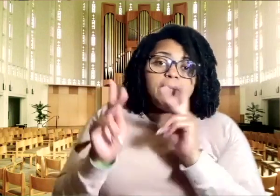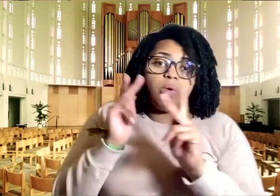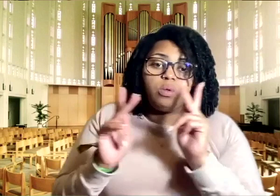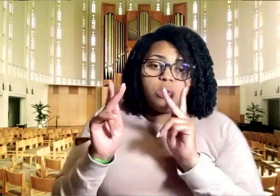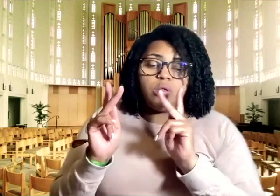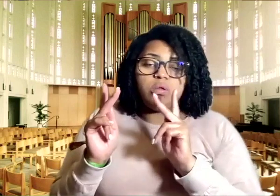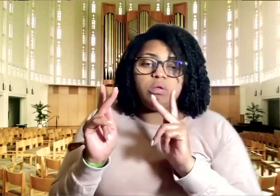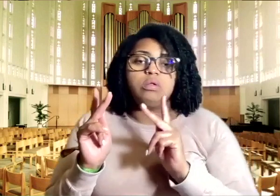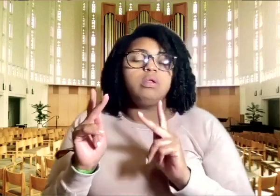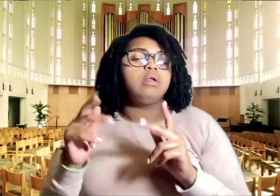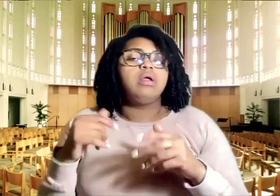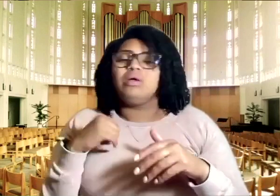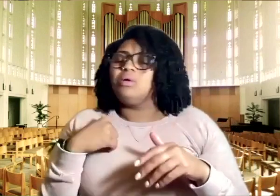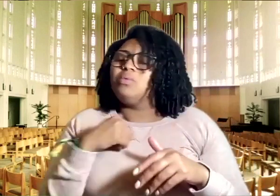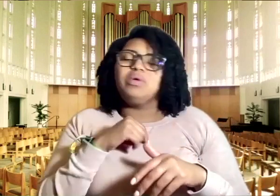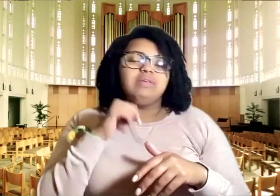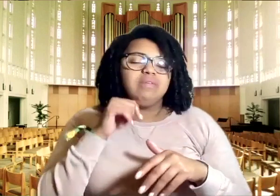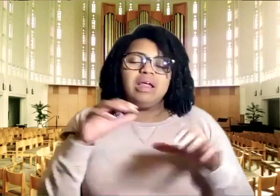have not done enough